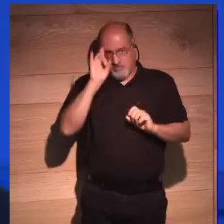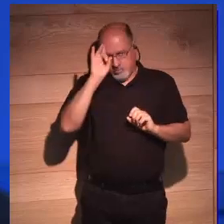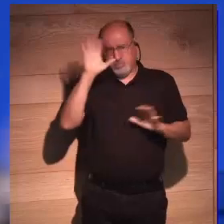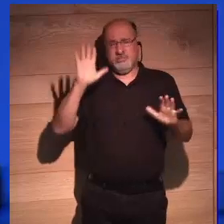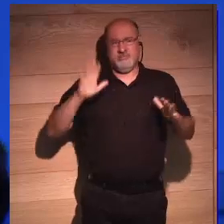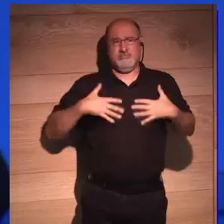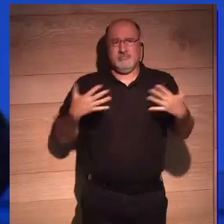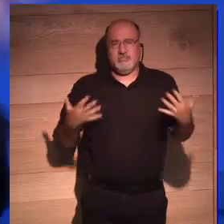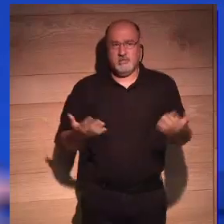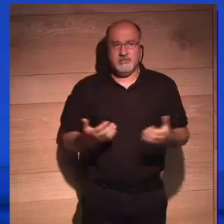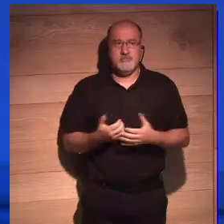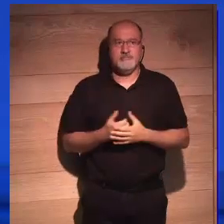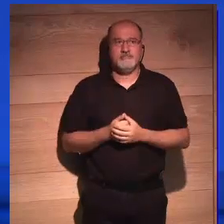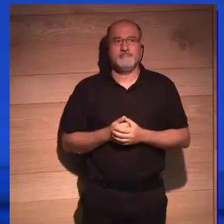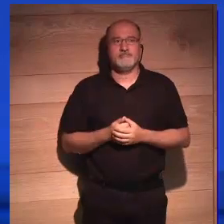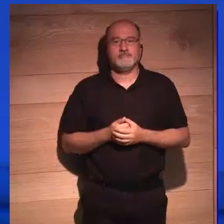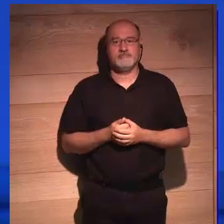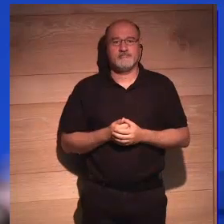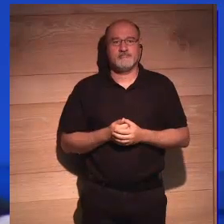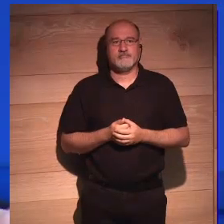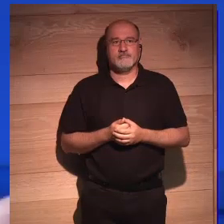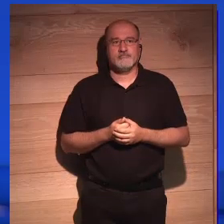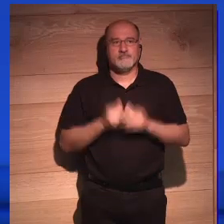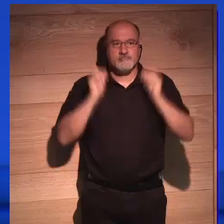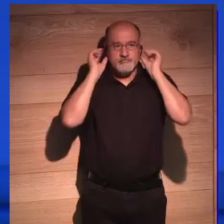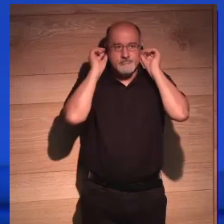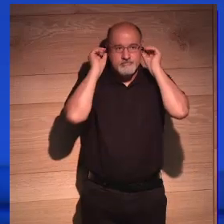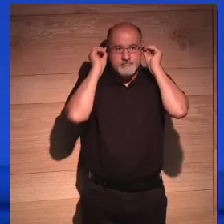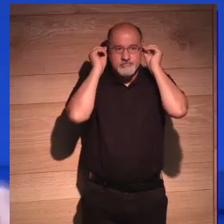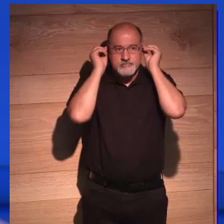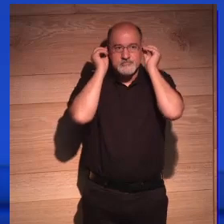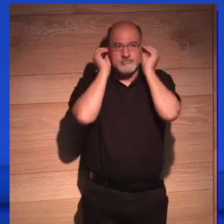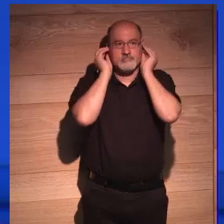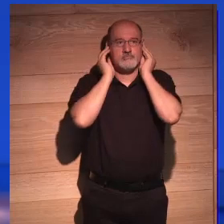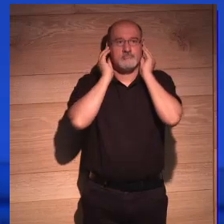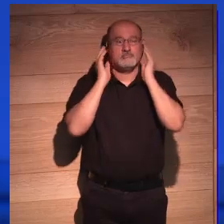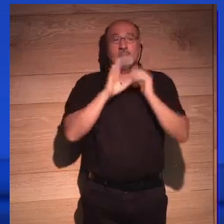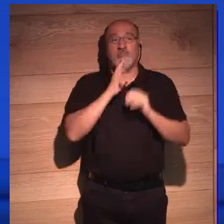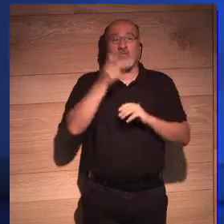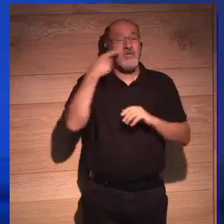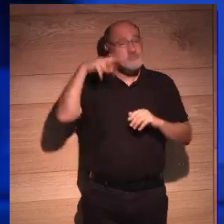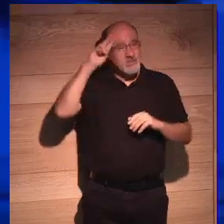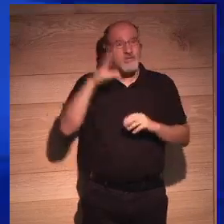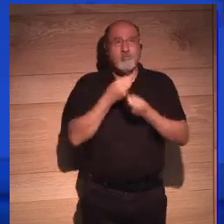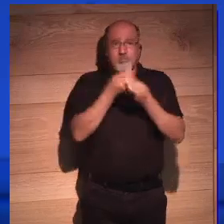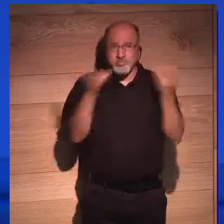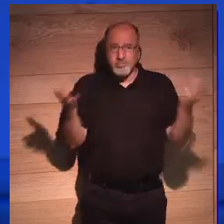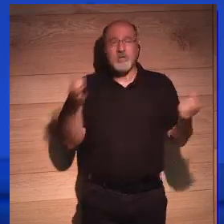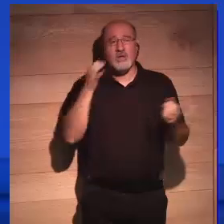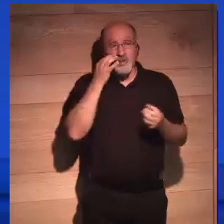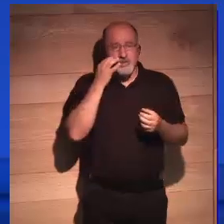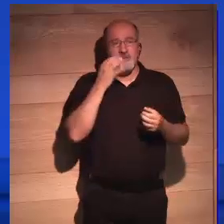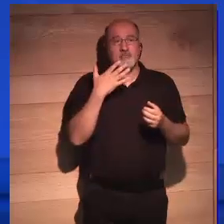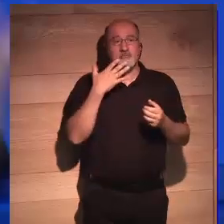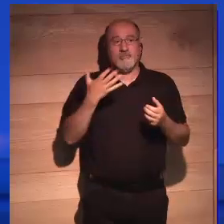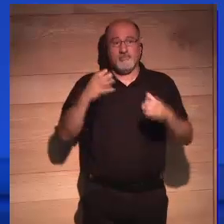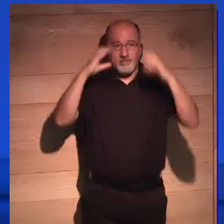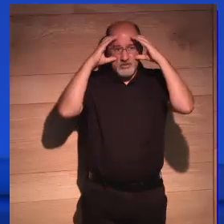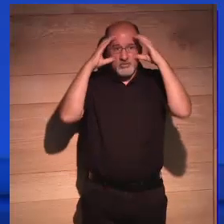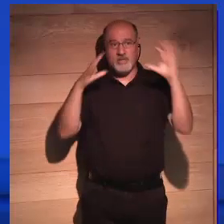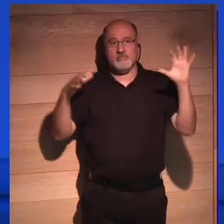these empathy-centered VR experiences that have been made, but they do work. So it's worth looking that up. And